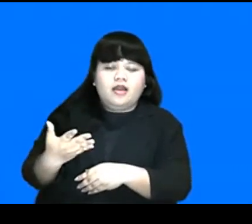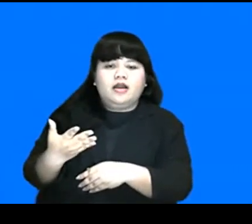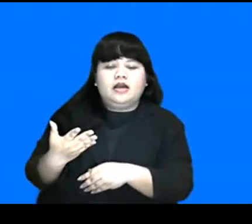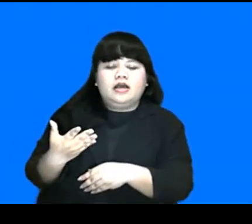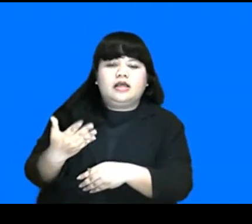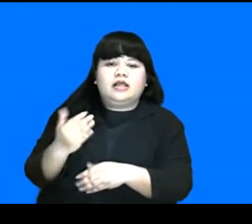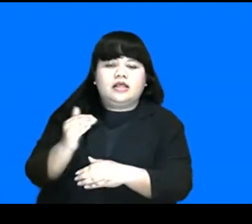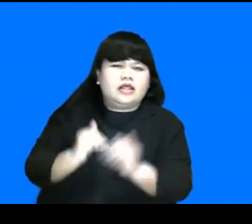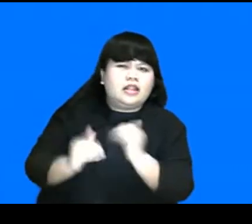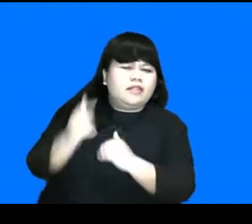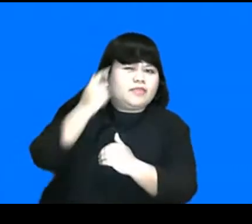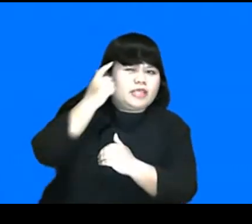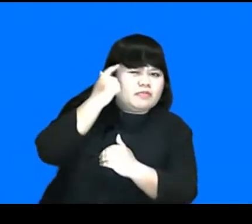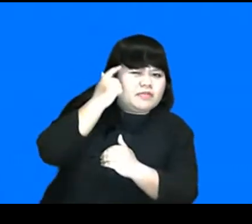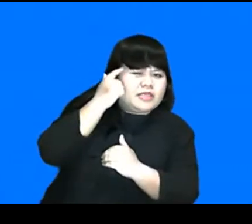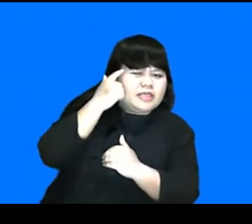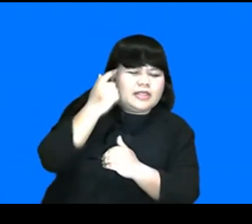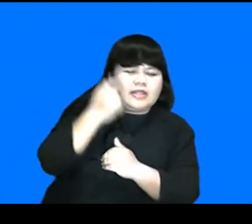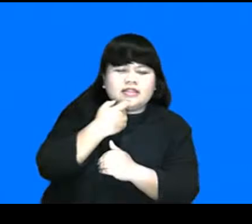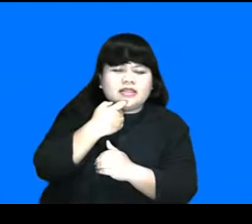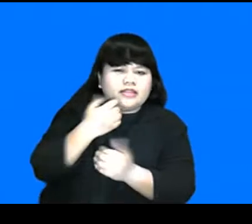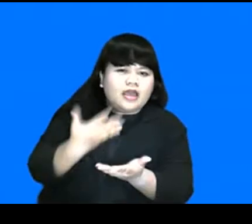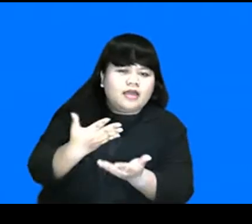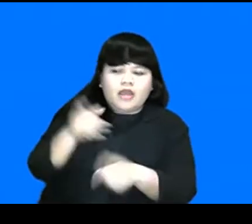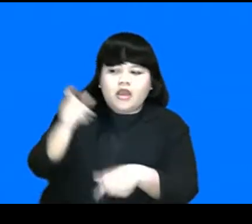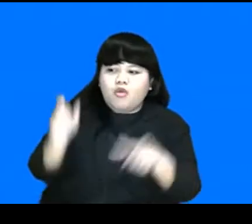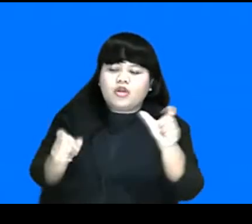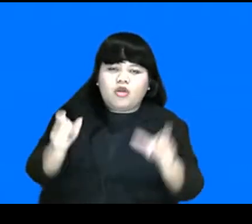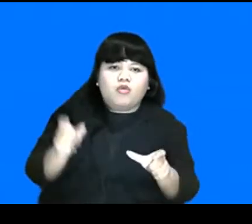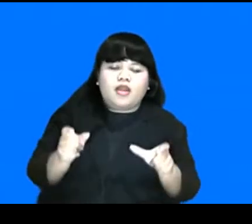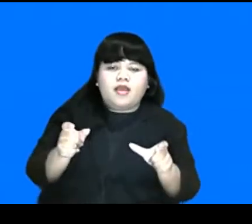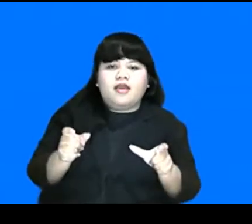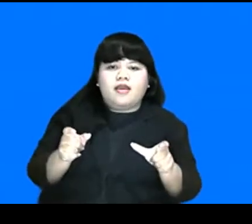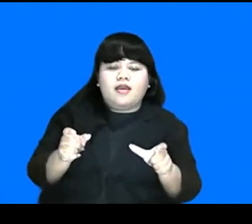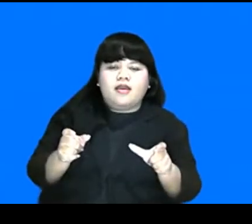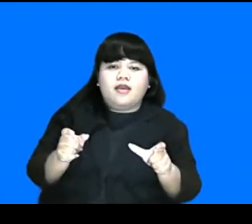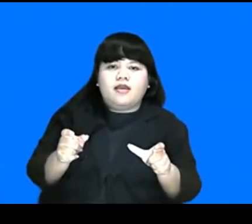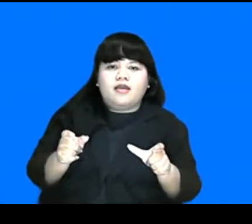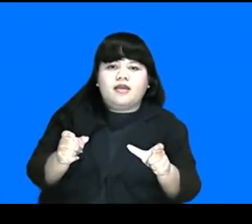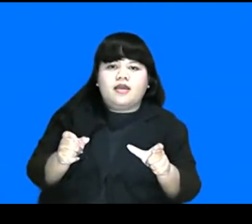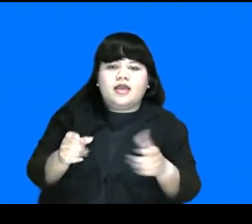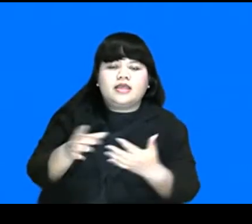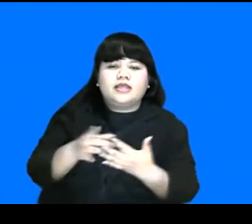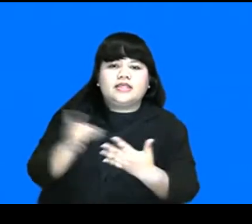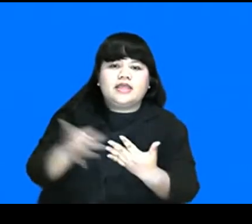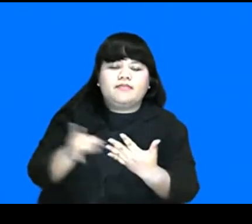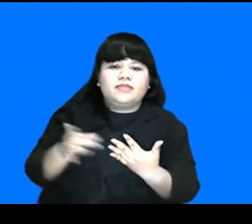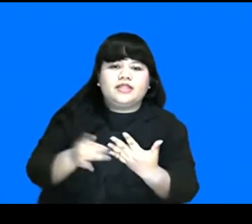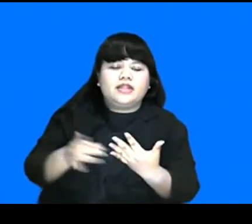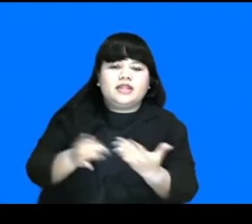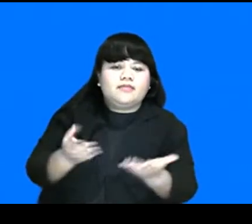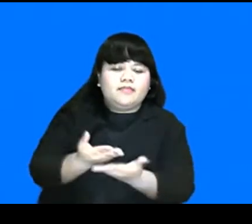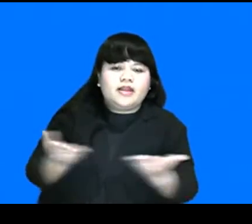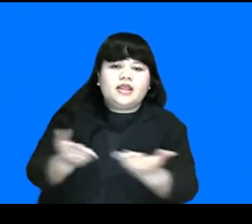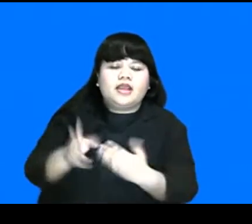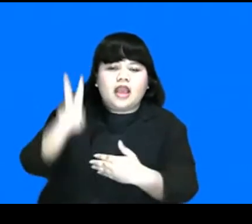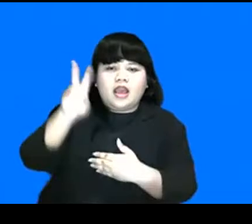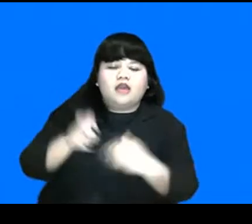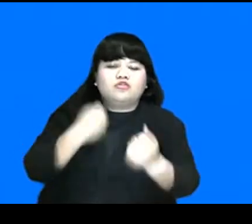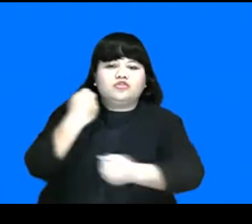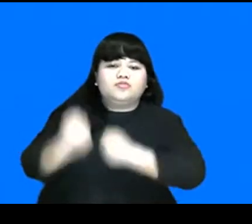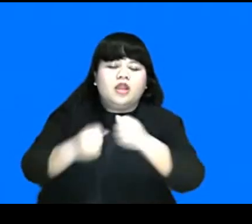them and vote them into power. And they need to do much more. For this, we